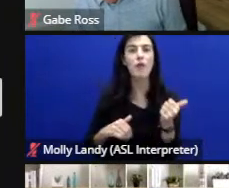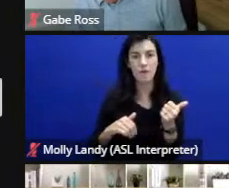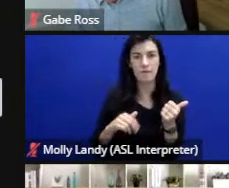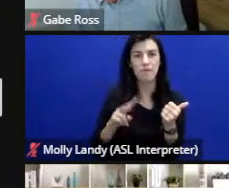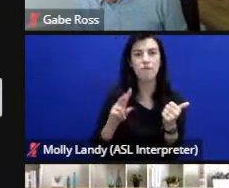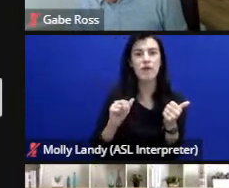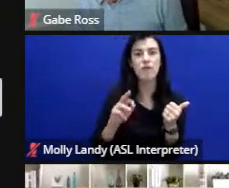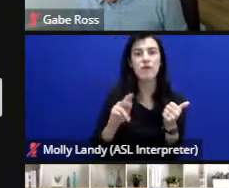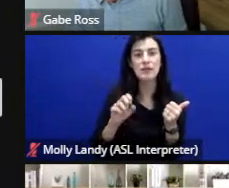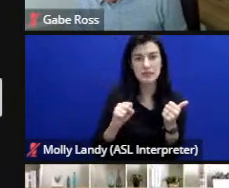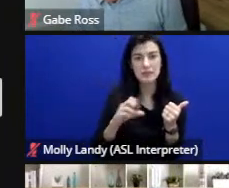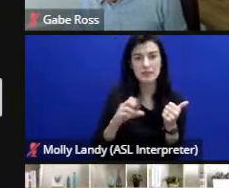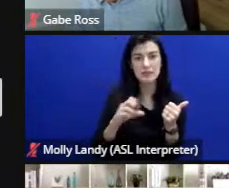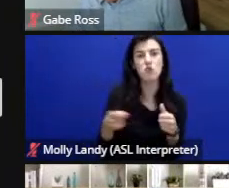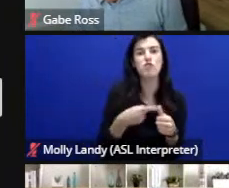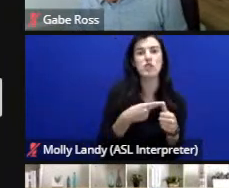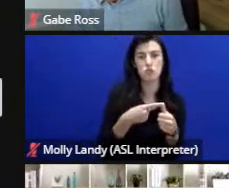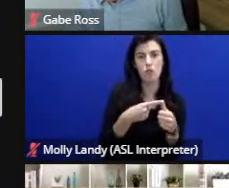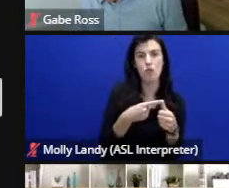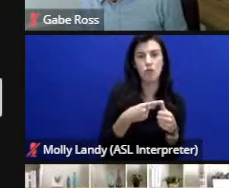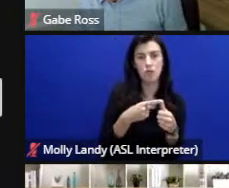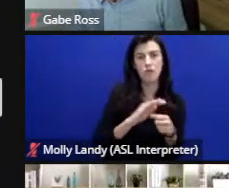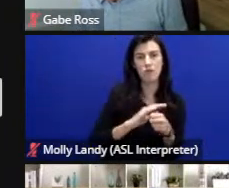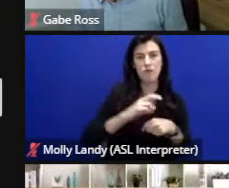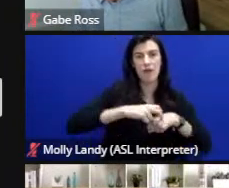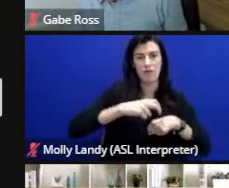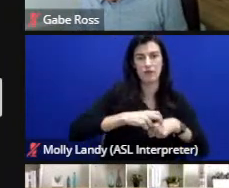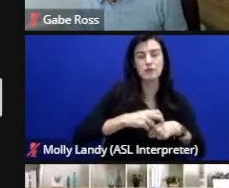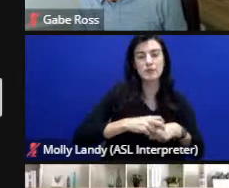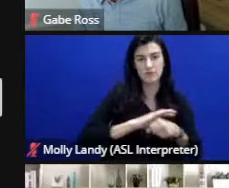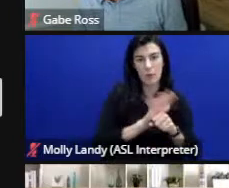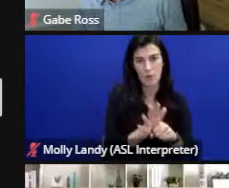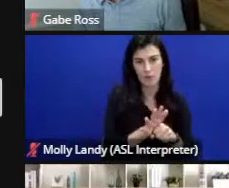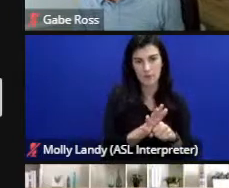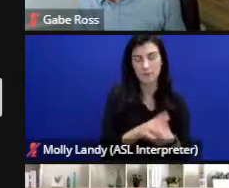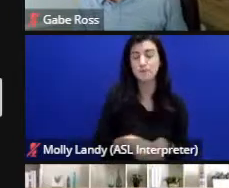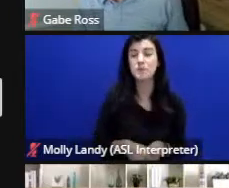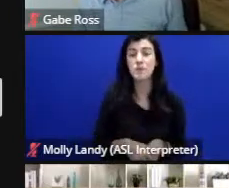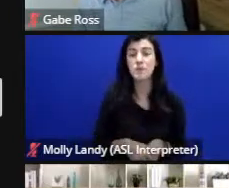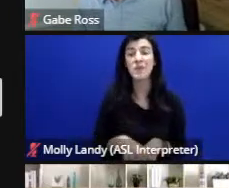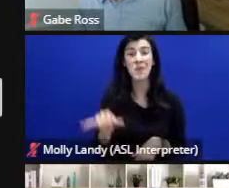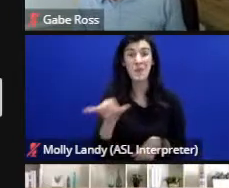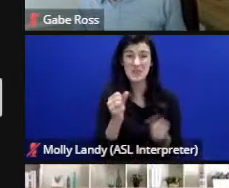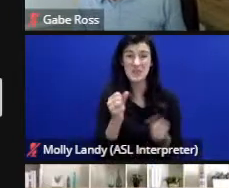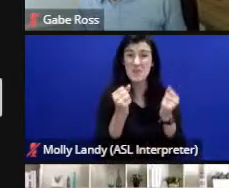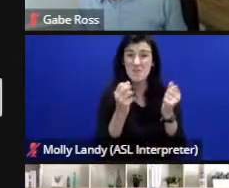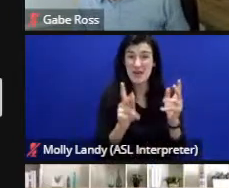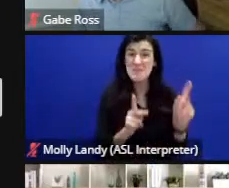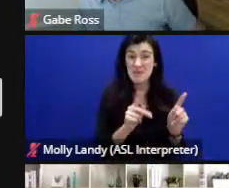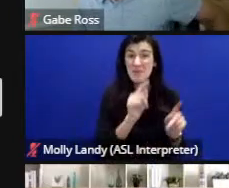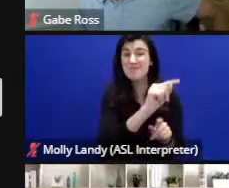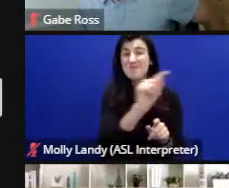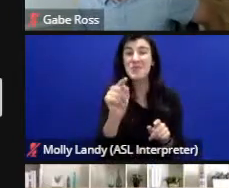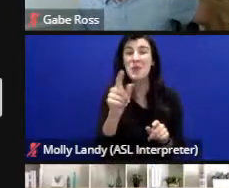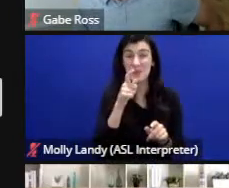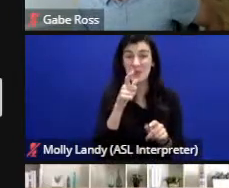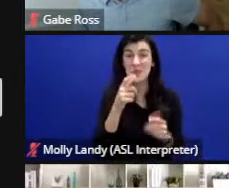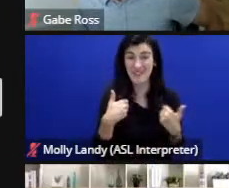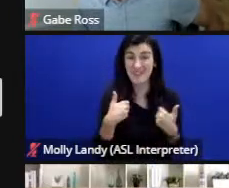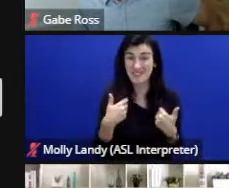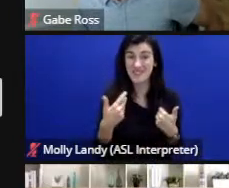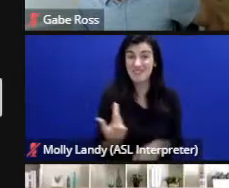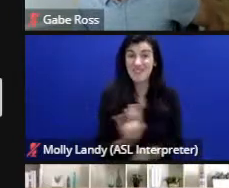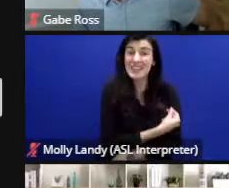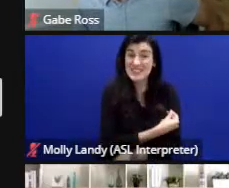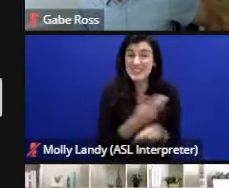virus. And more alarmingly, vaccinated people who get infected with the Delta variant seem to